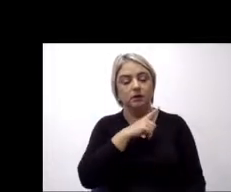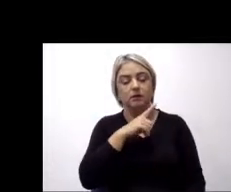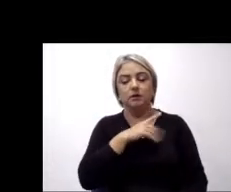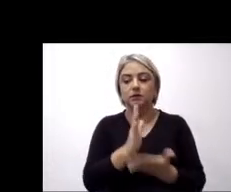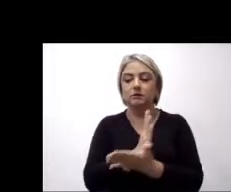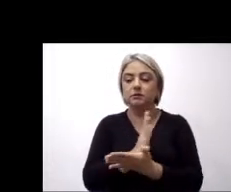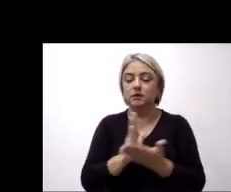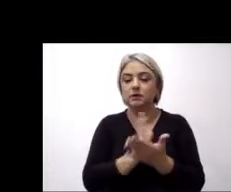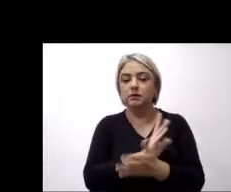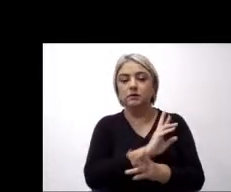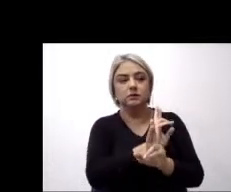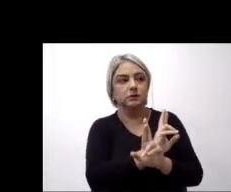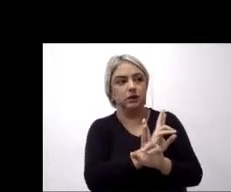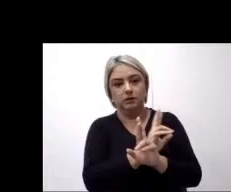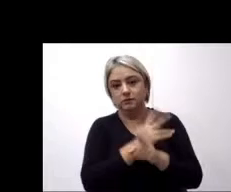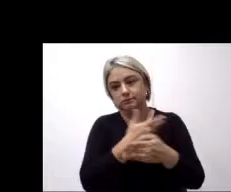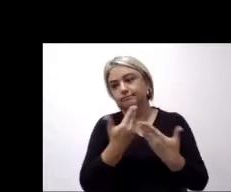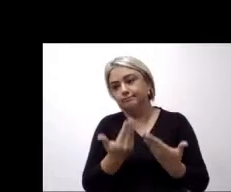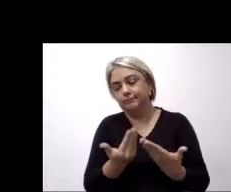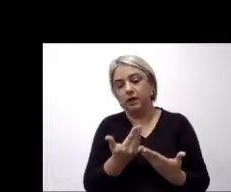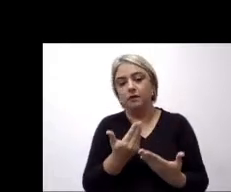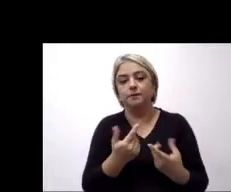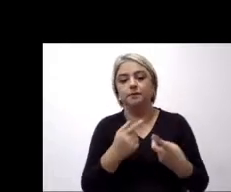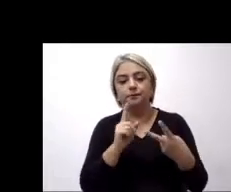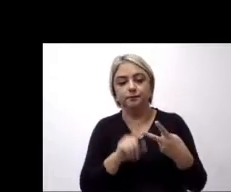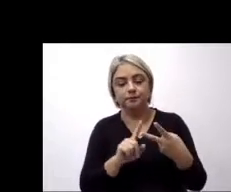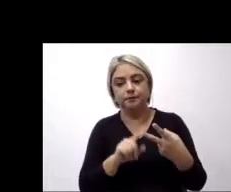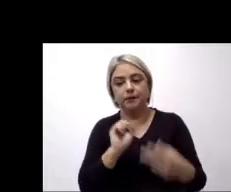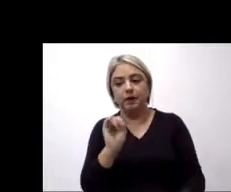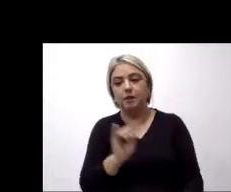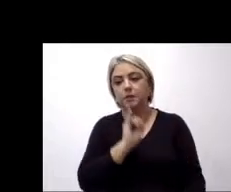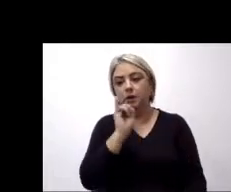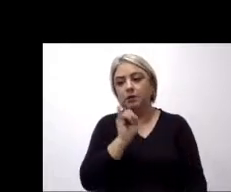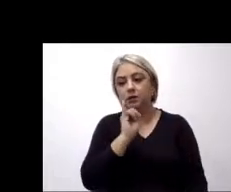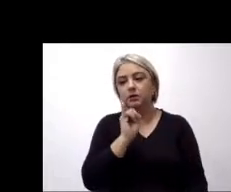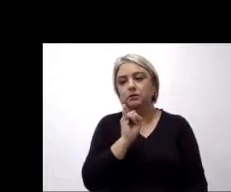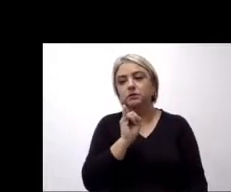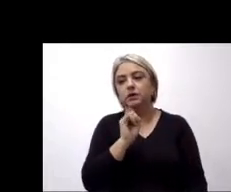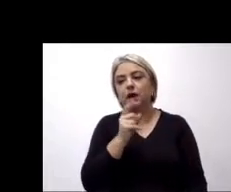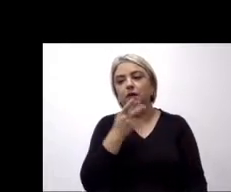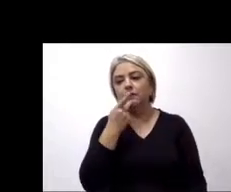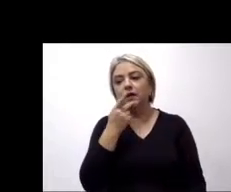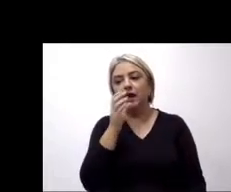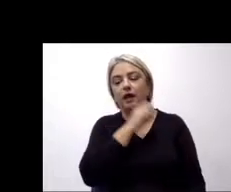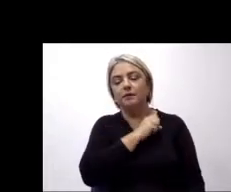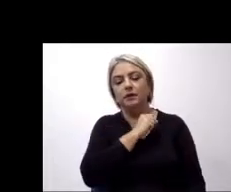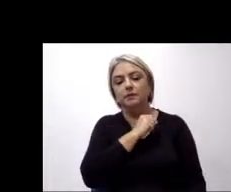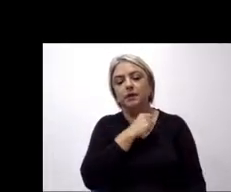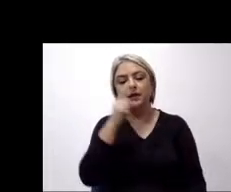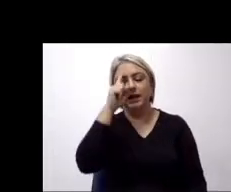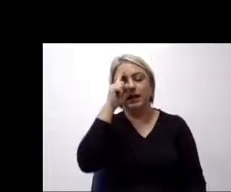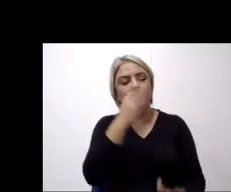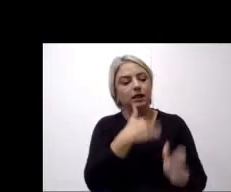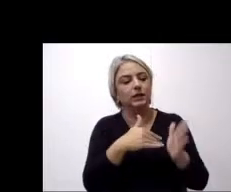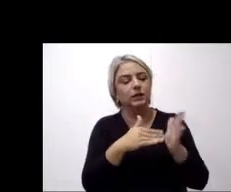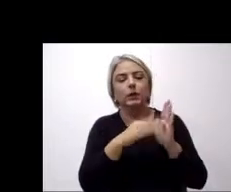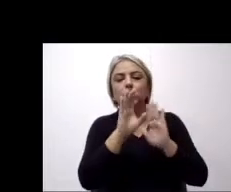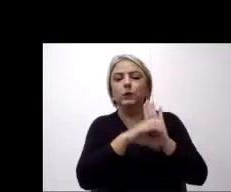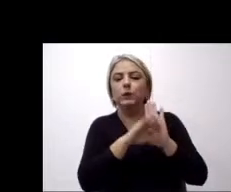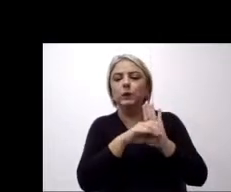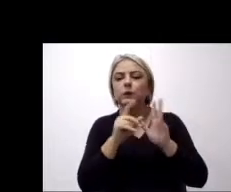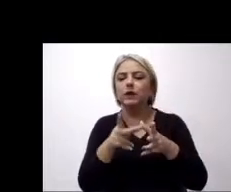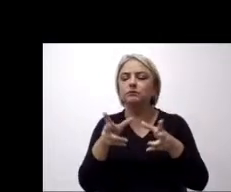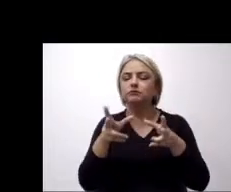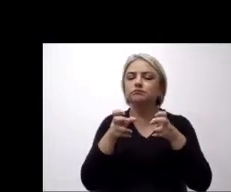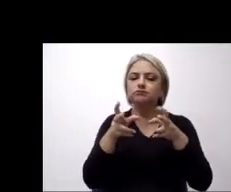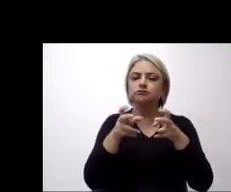So the second point, which is important, I just evoke quickly, is the idea that all concepts must be observed, not